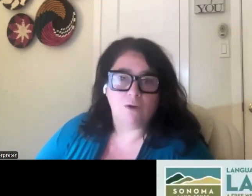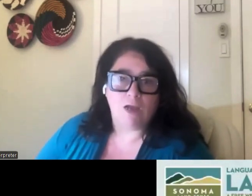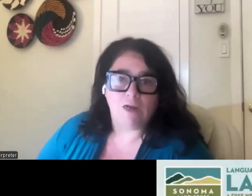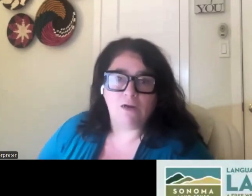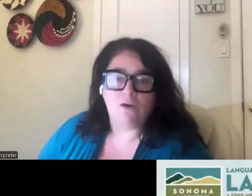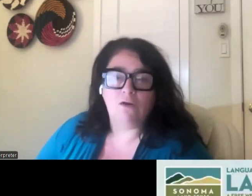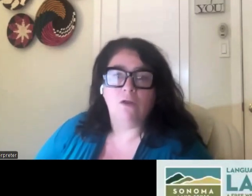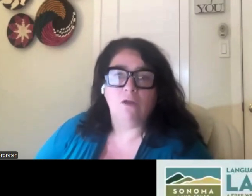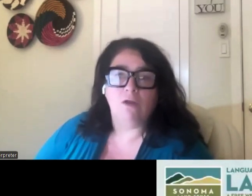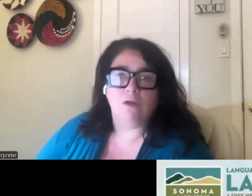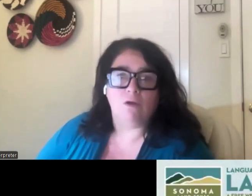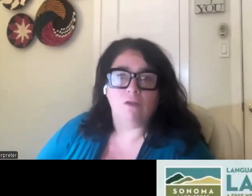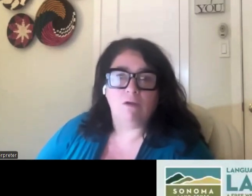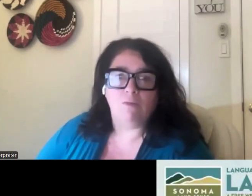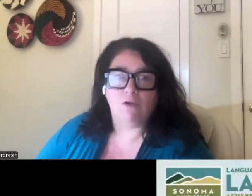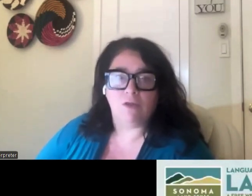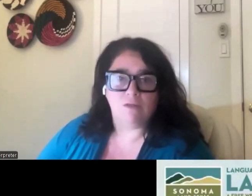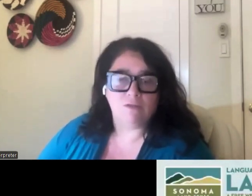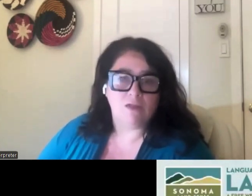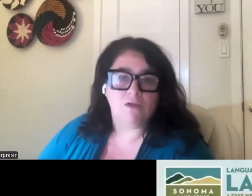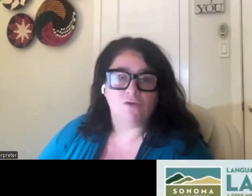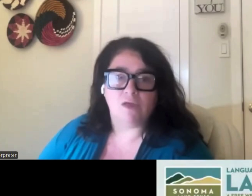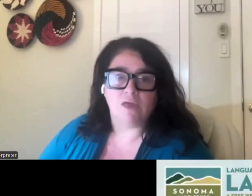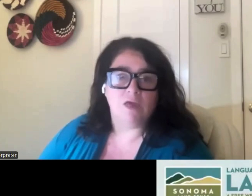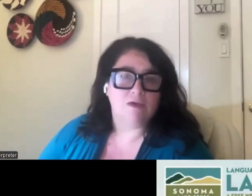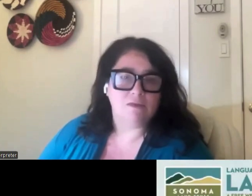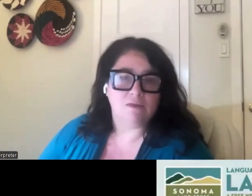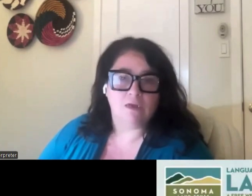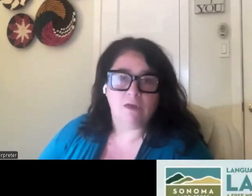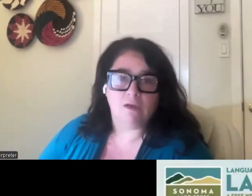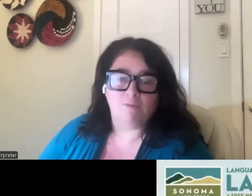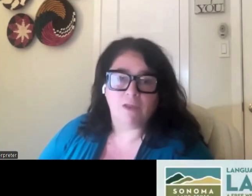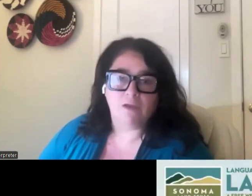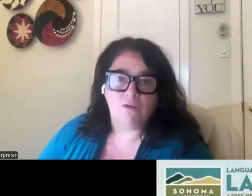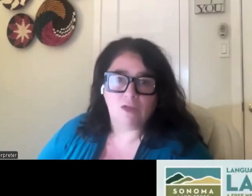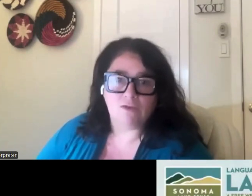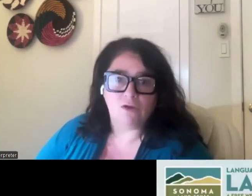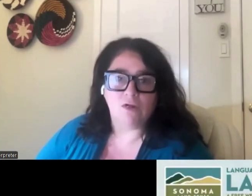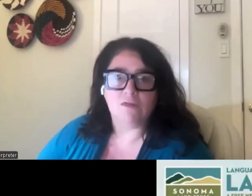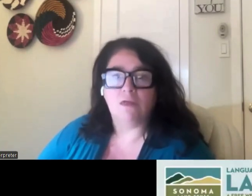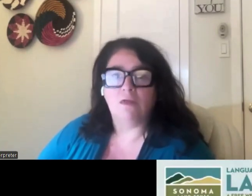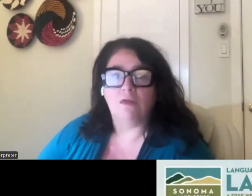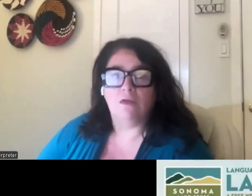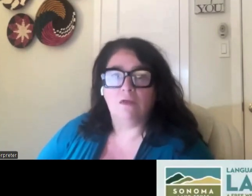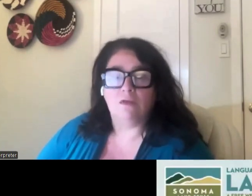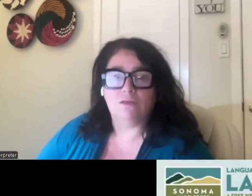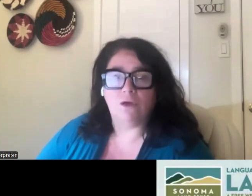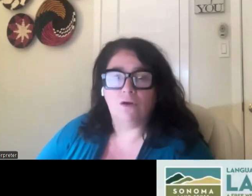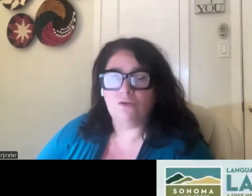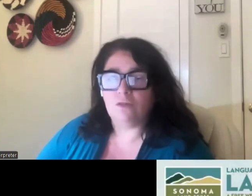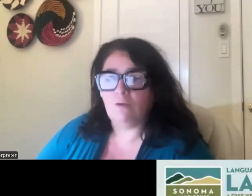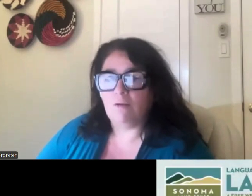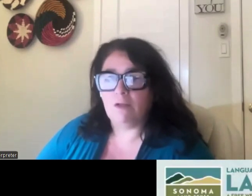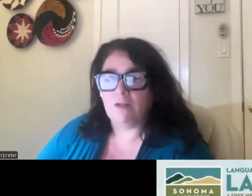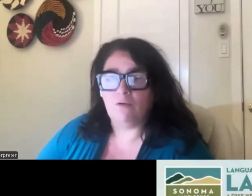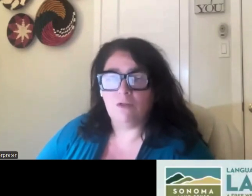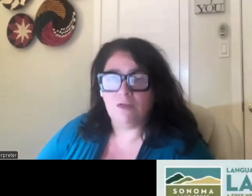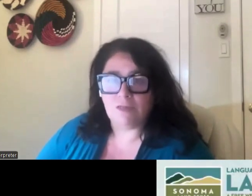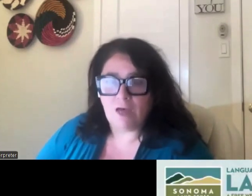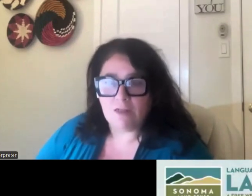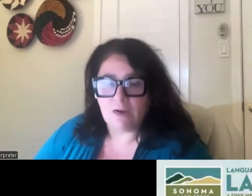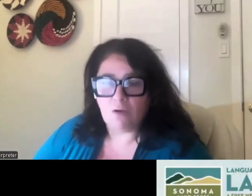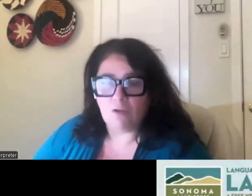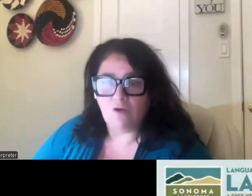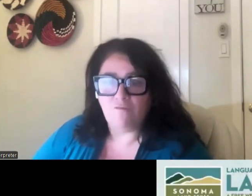drought, the heat wave, whatever it is, they don't have to become disasters. They only become disasters when they affect people and the environment